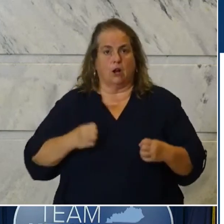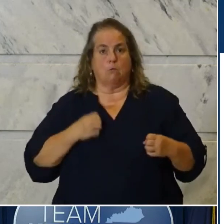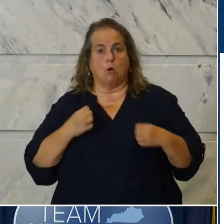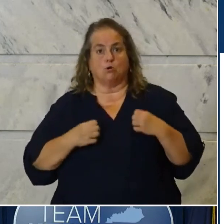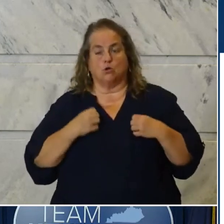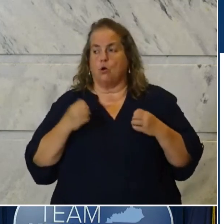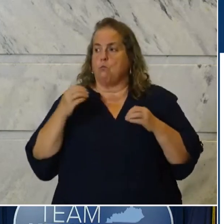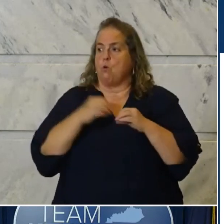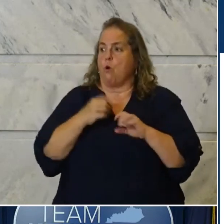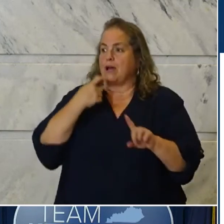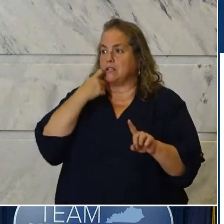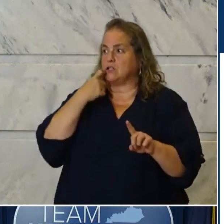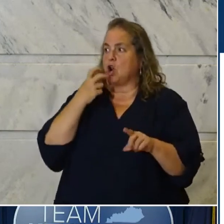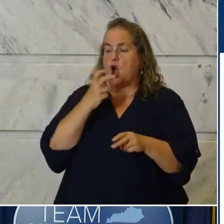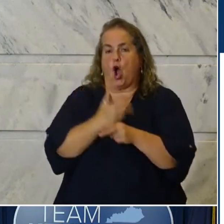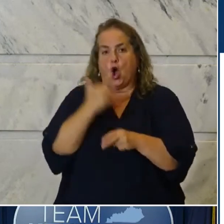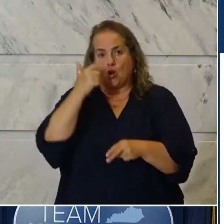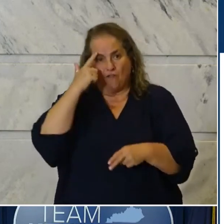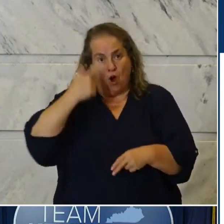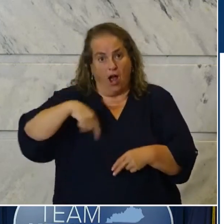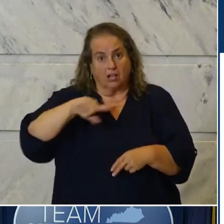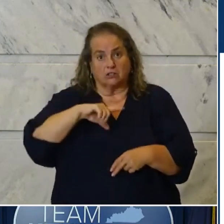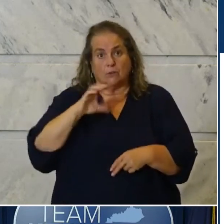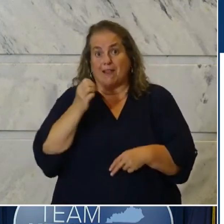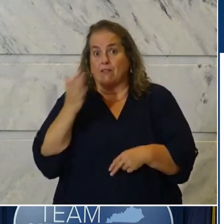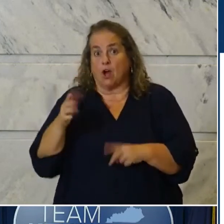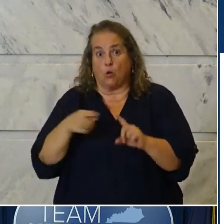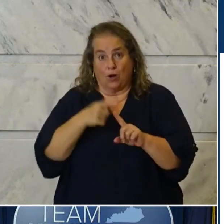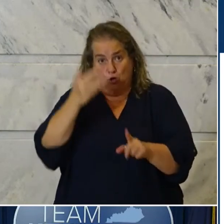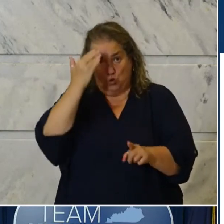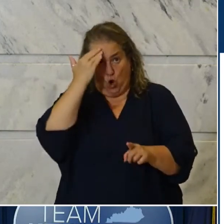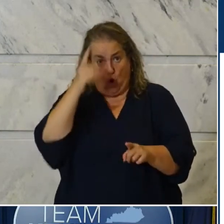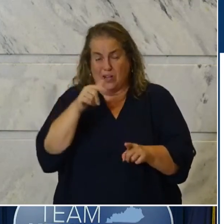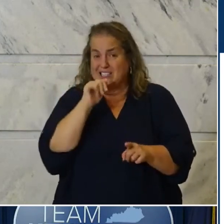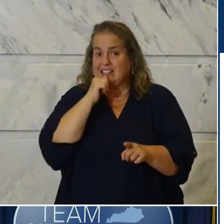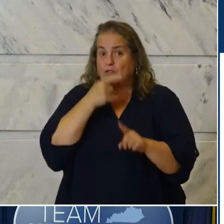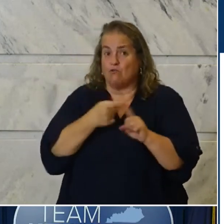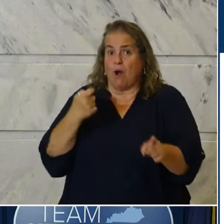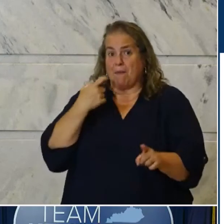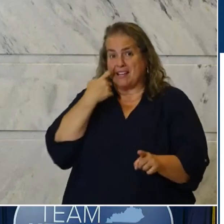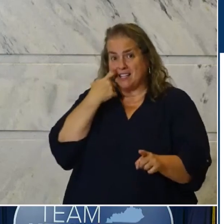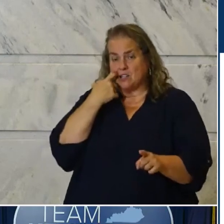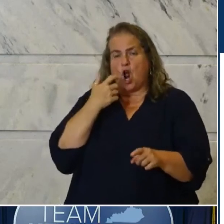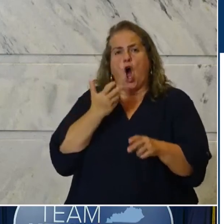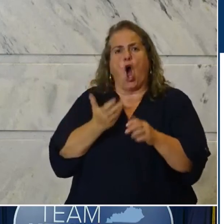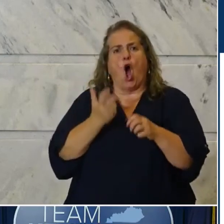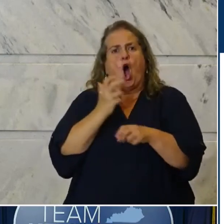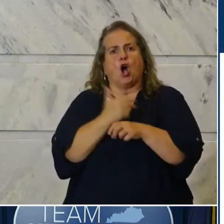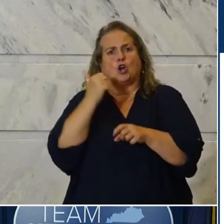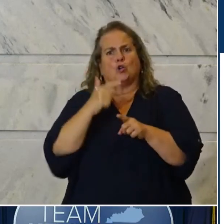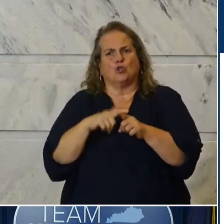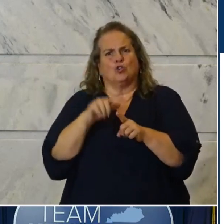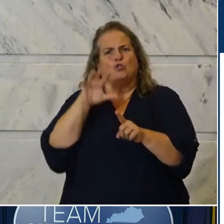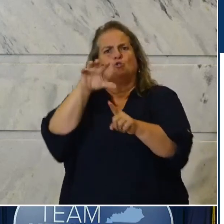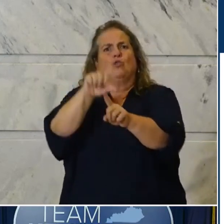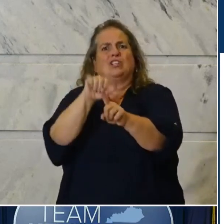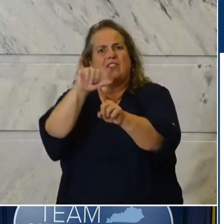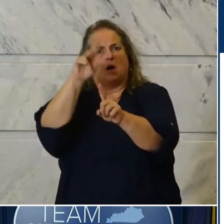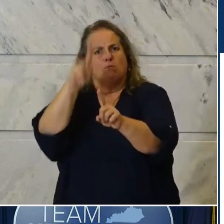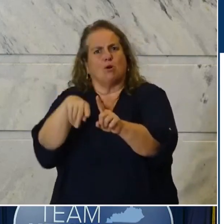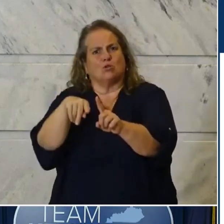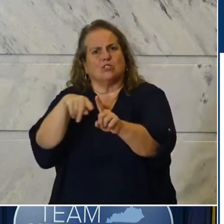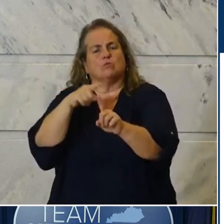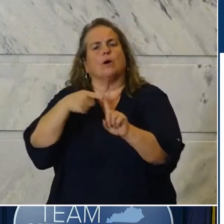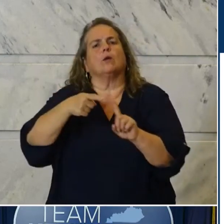makes it harder for us to be there and to know when someone is suffering from an addiction. It may make it harder to get to them when we need to.